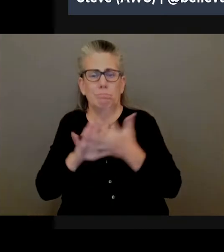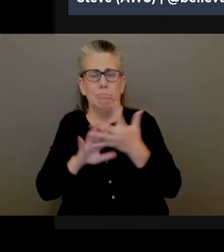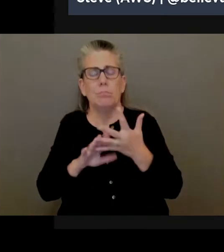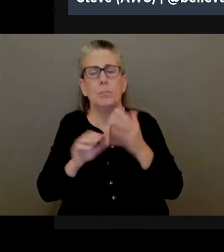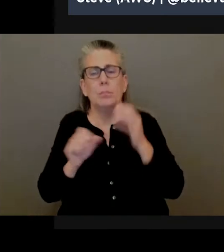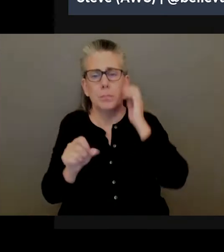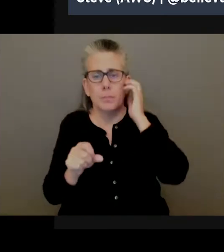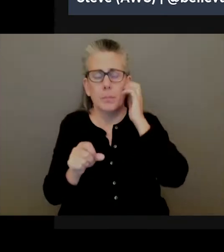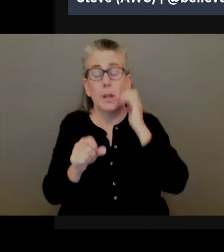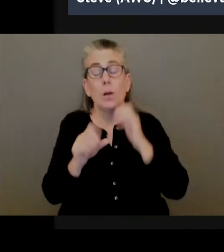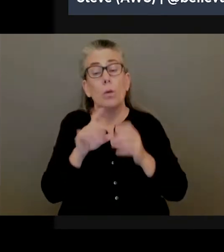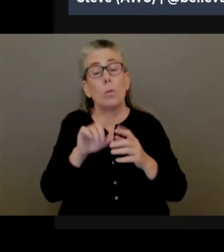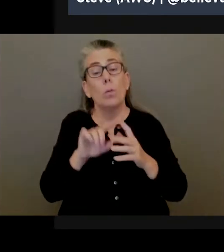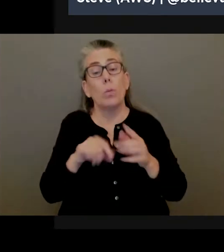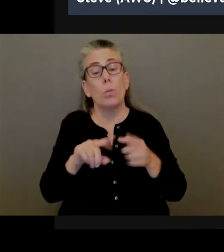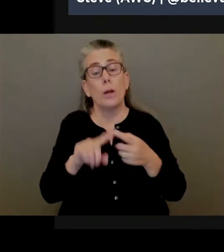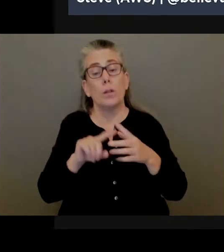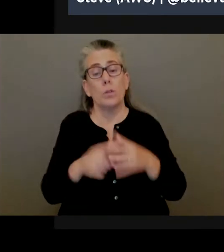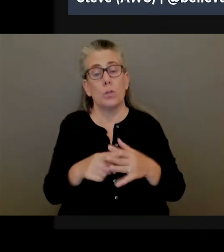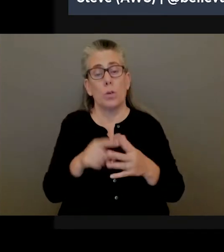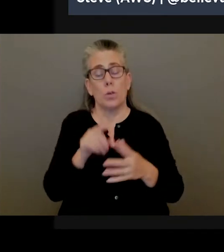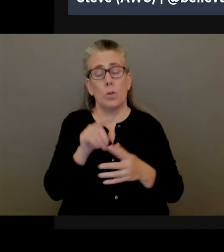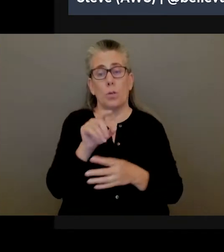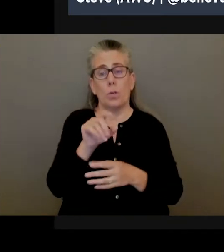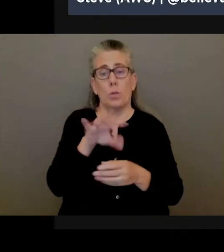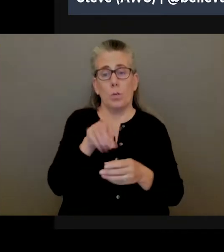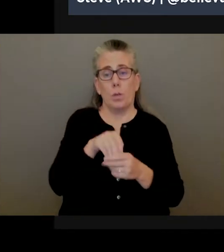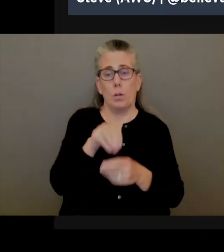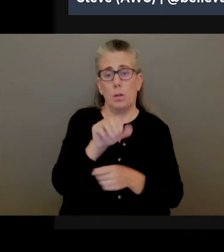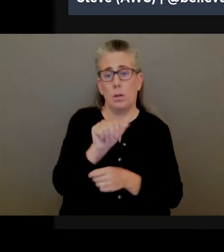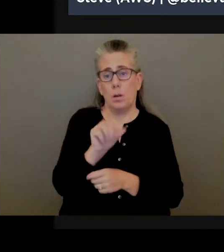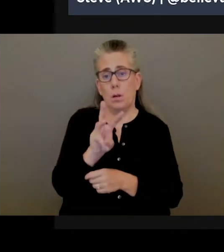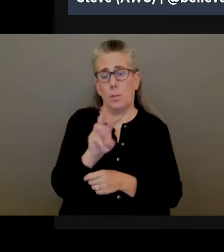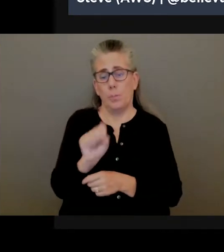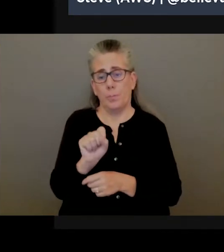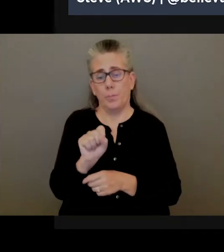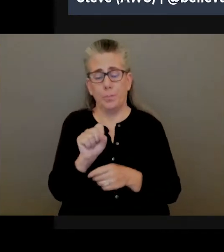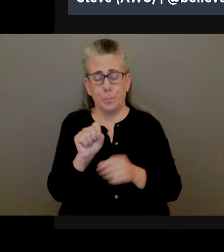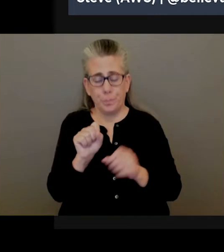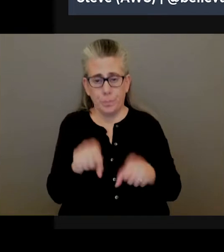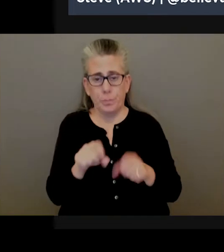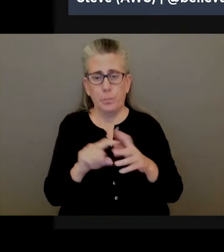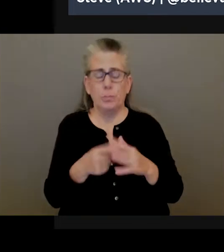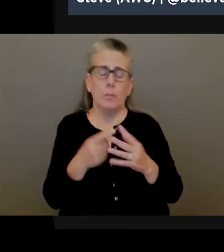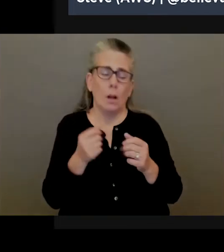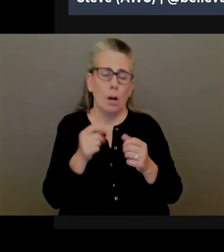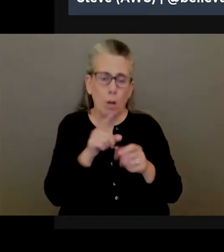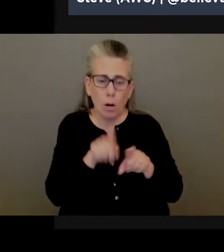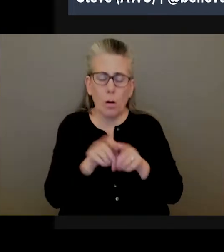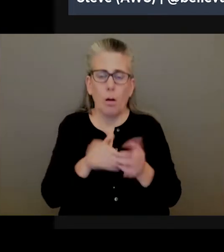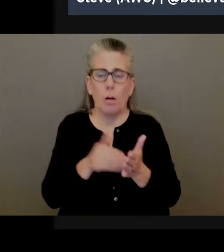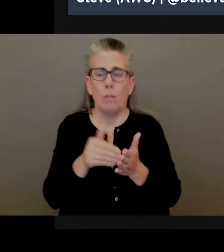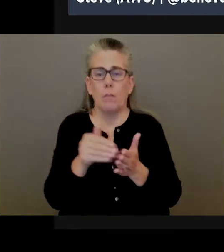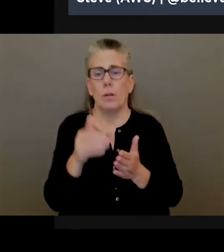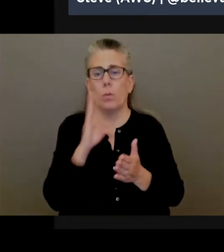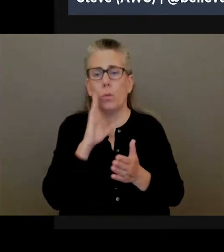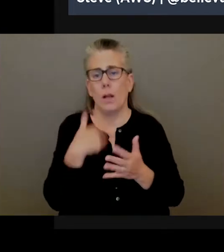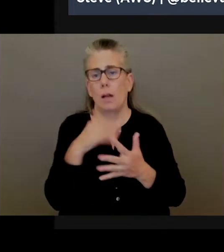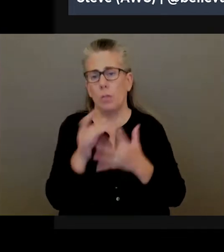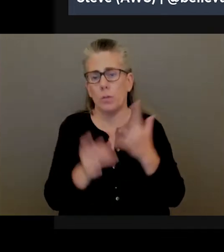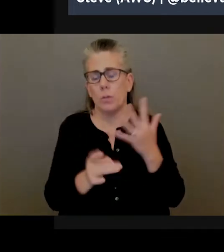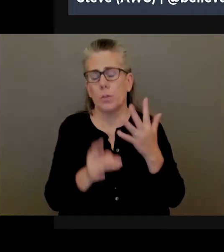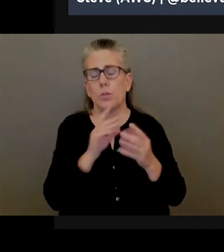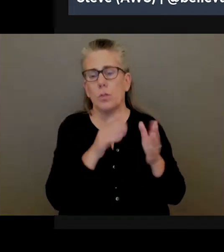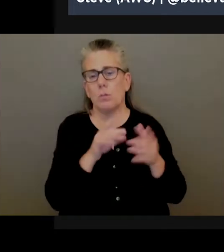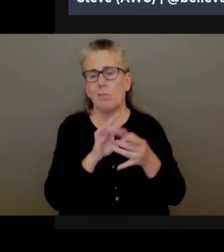different options, and at the end of the day, it all matters on what kind of use cases the customers have, what kind of organizational and cloud